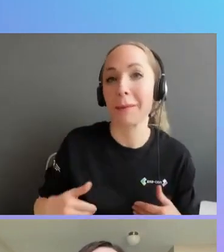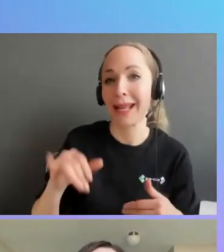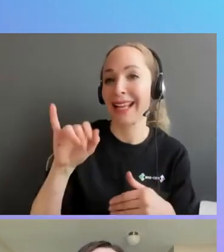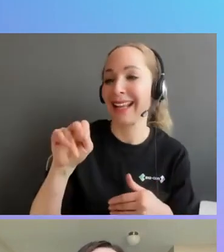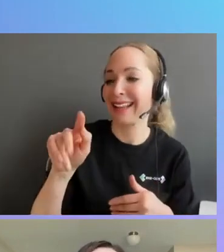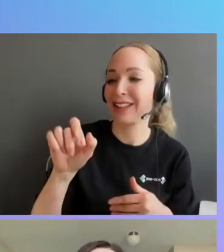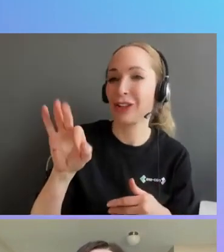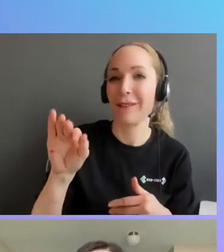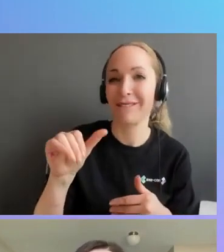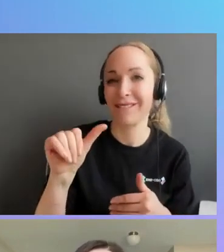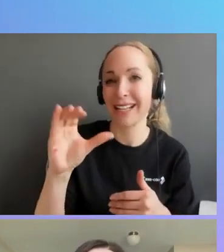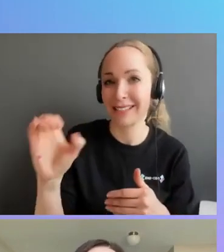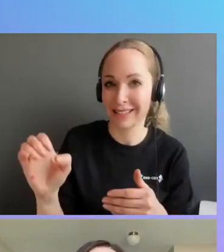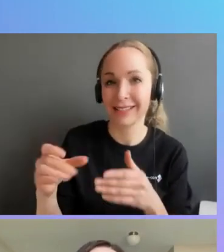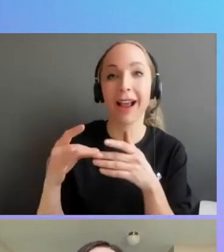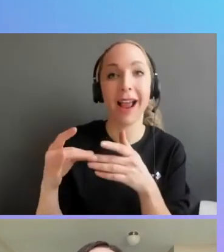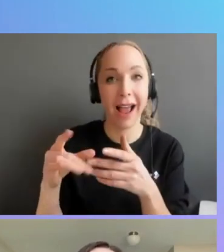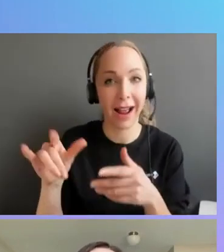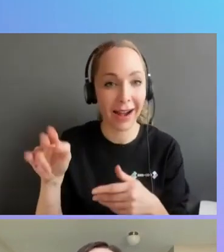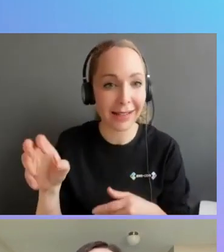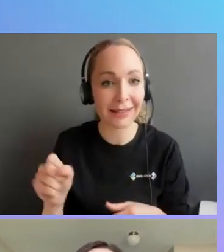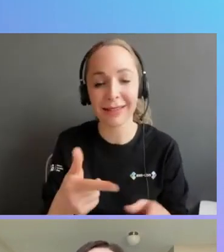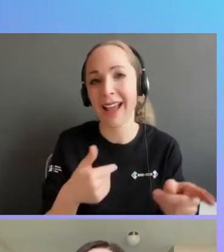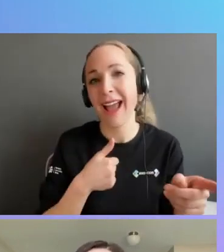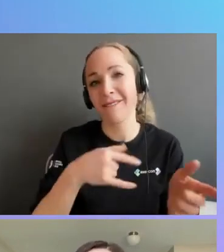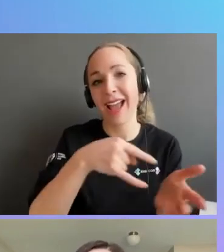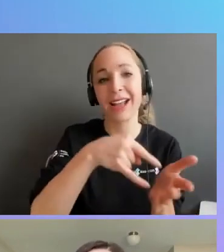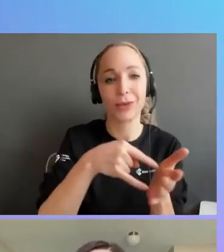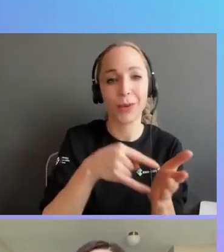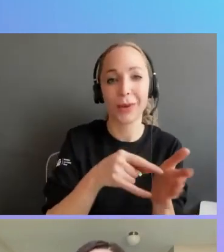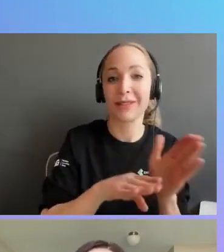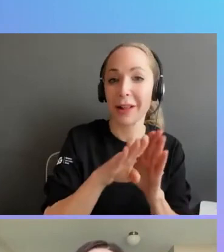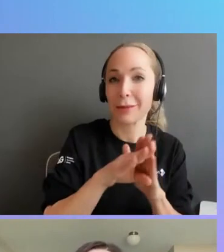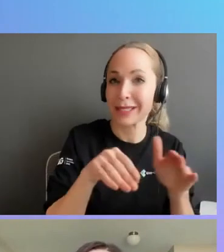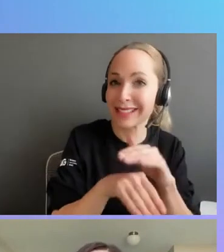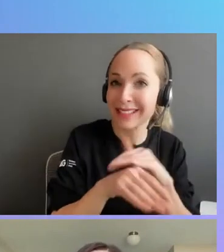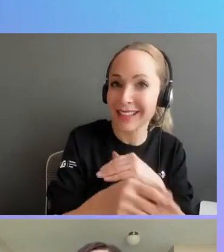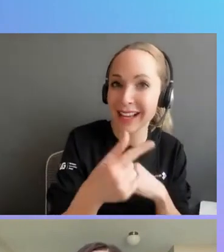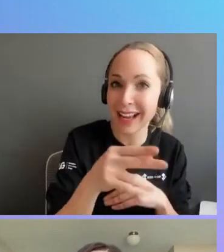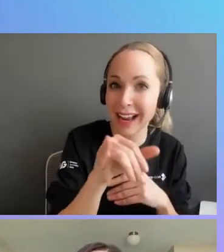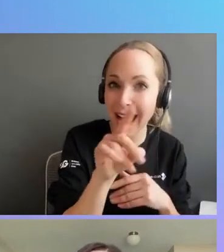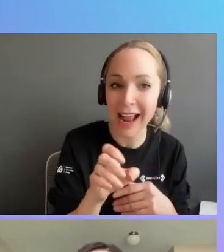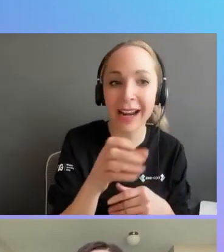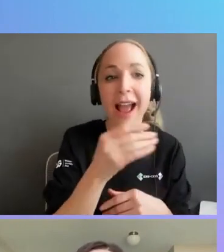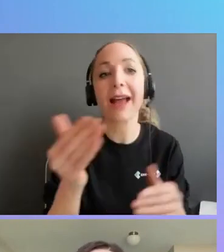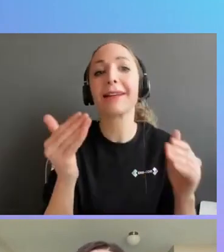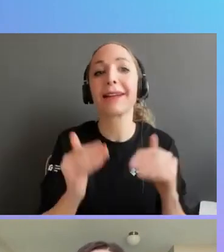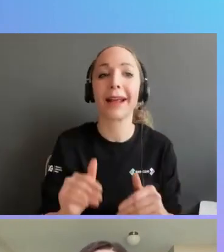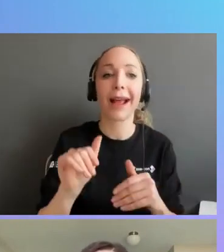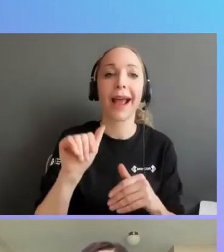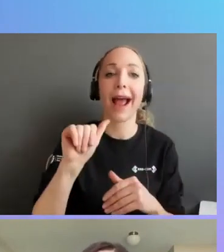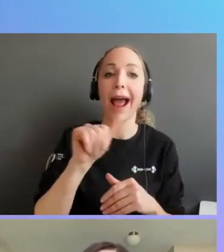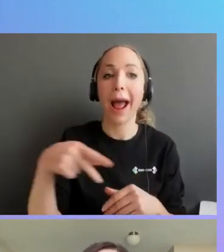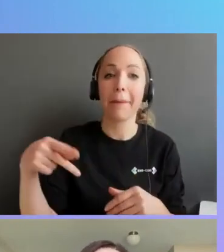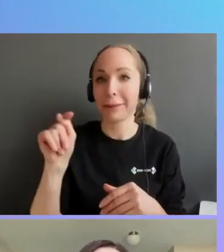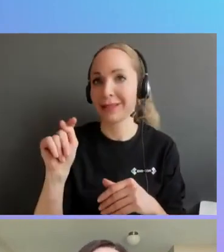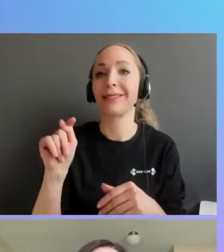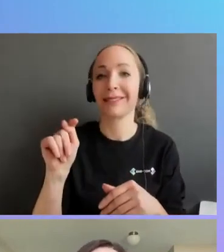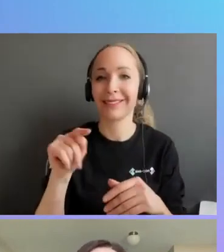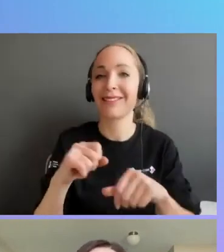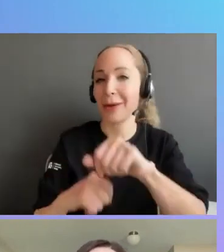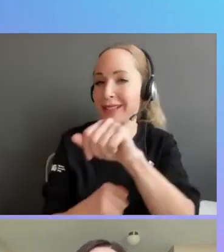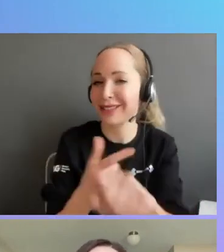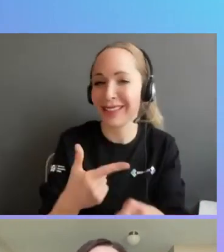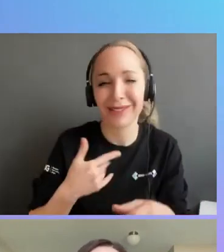have the Android Developer Accessibility Guide. And then Apps Foundation is a nonprofit, and they offer a lot of great resources, free resources out on